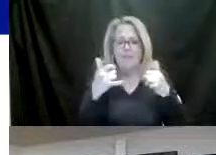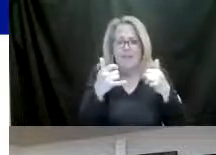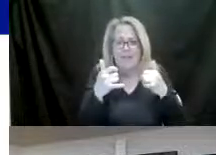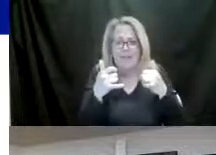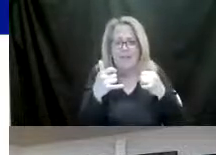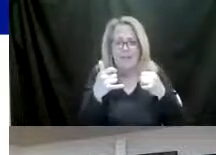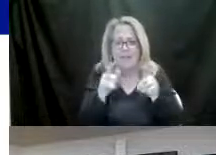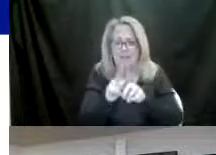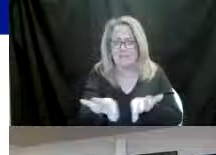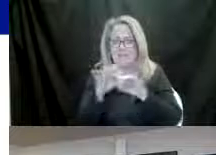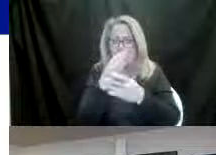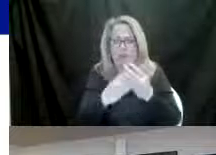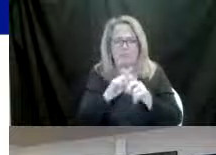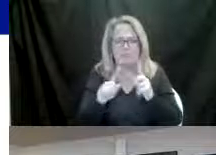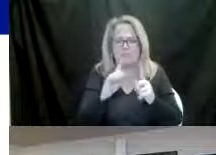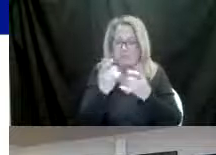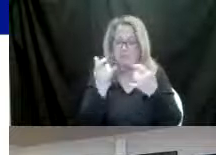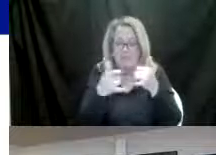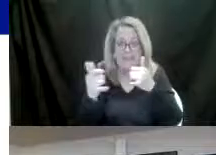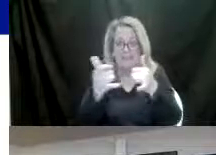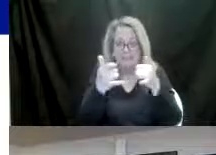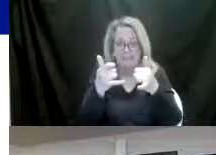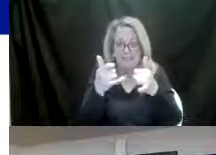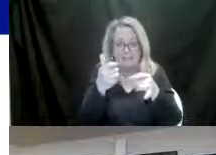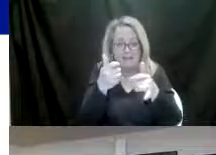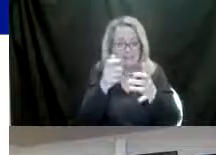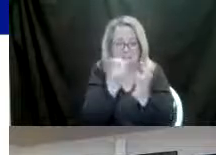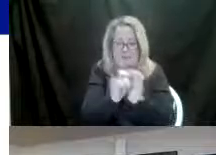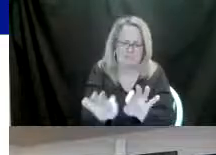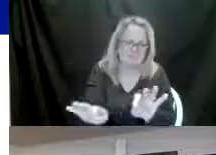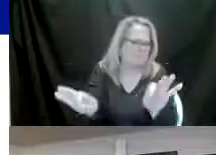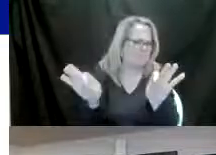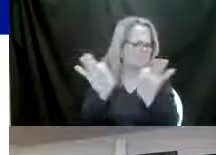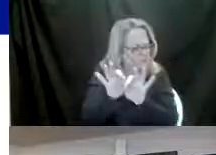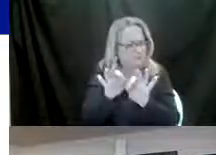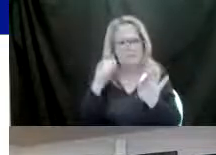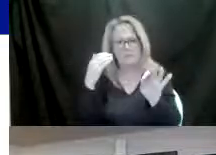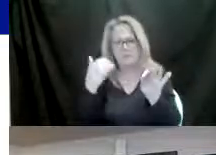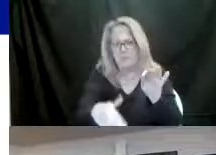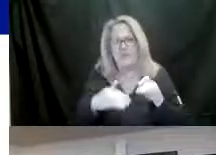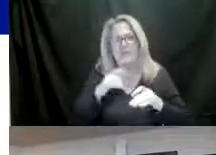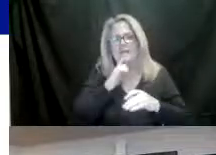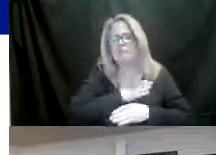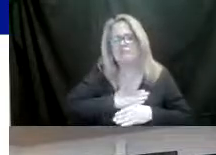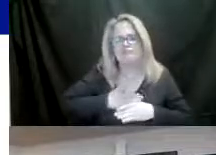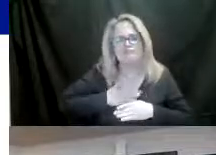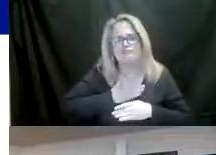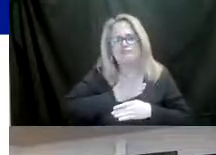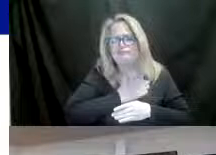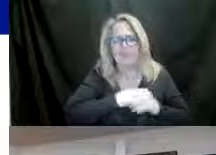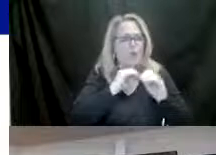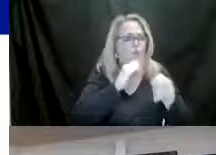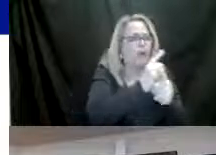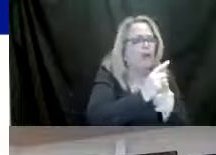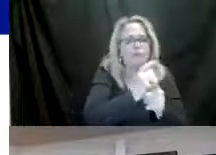used to be, but it is absolutely huge. With play, it is enjoyable, and there is no right or